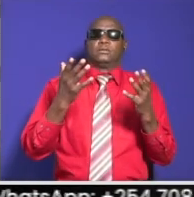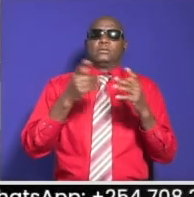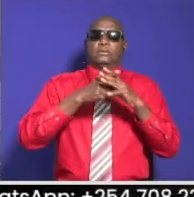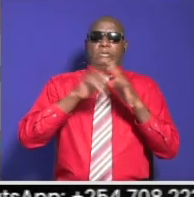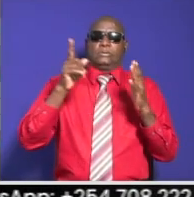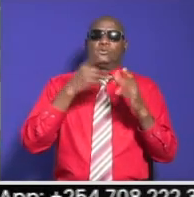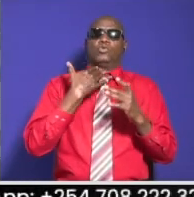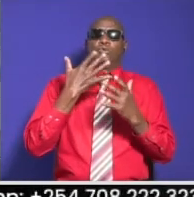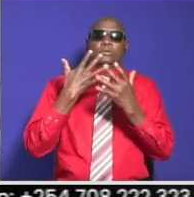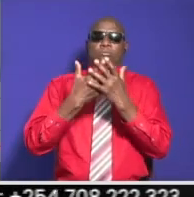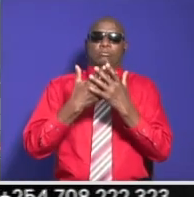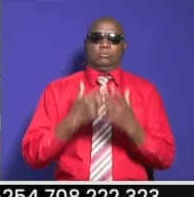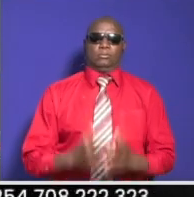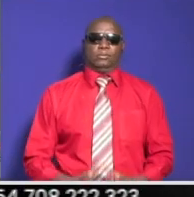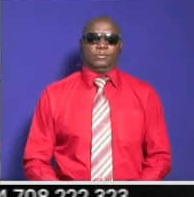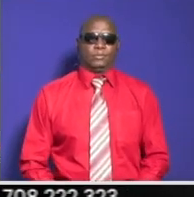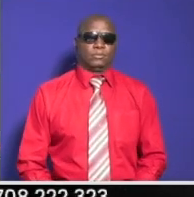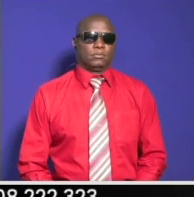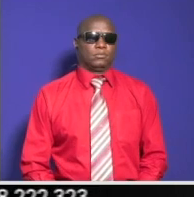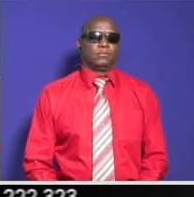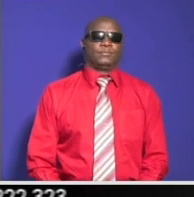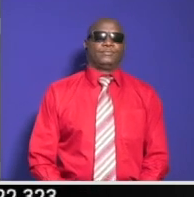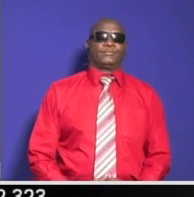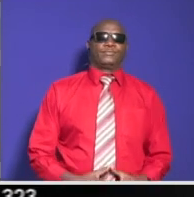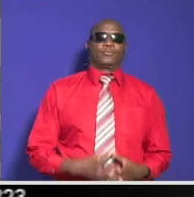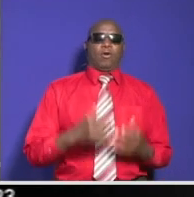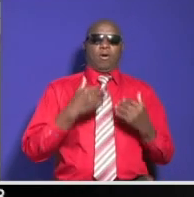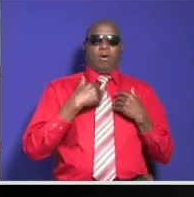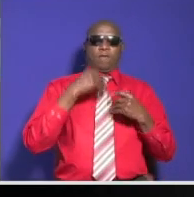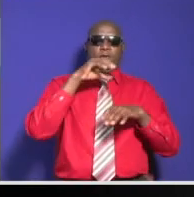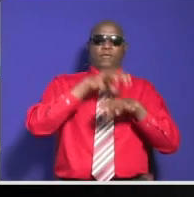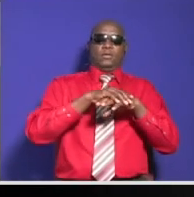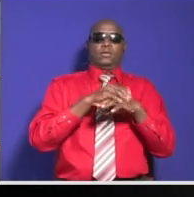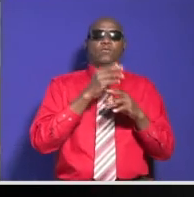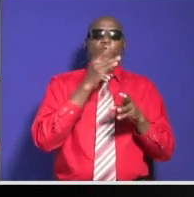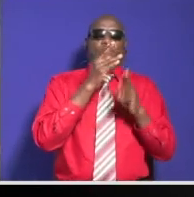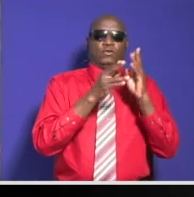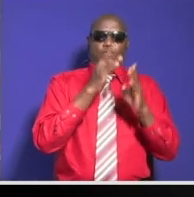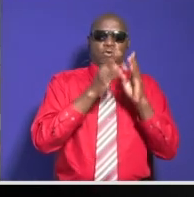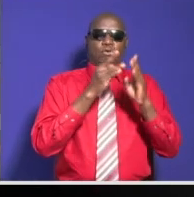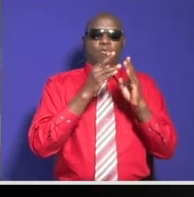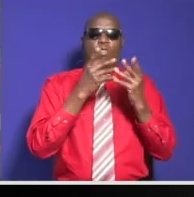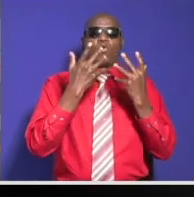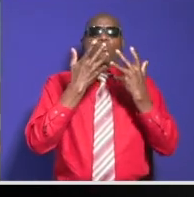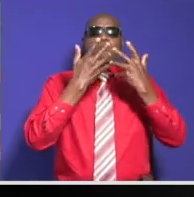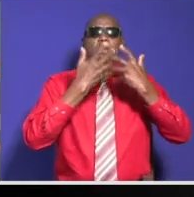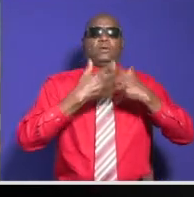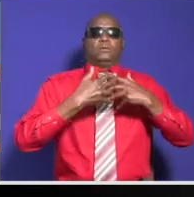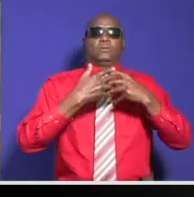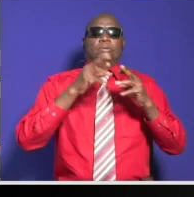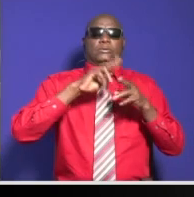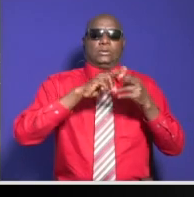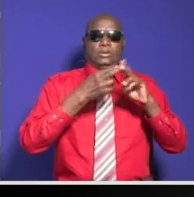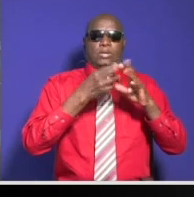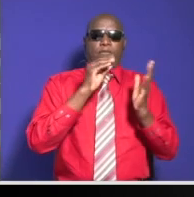mbaroni. We have found 44 that were not compliant to the standards that have